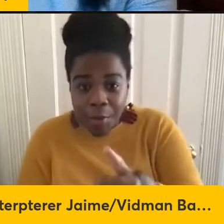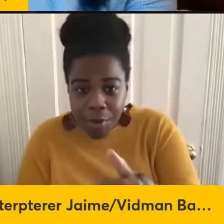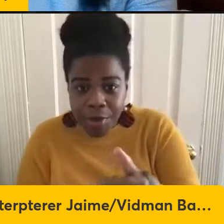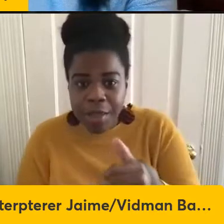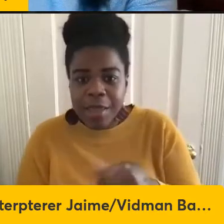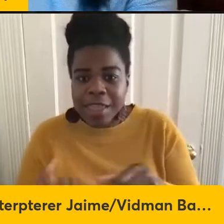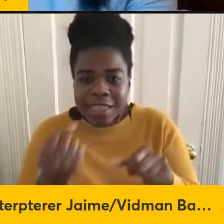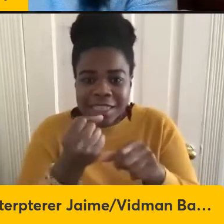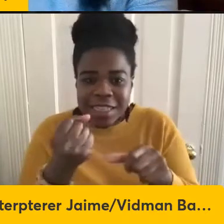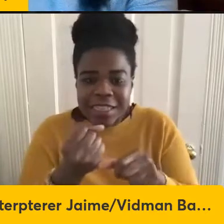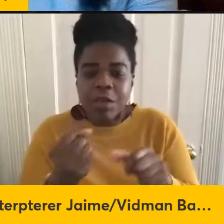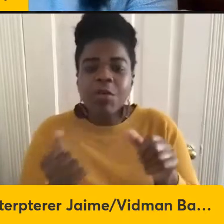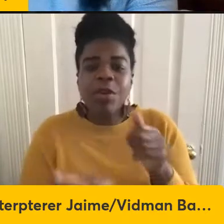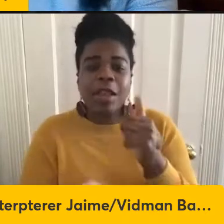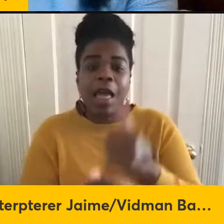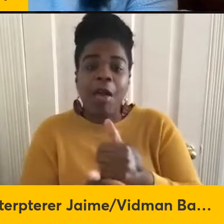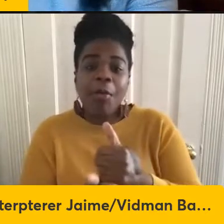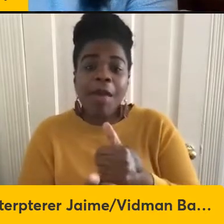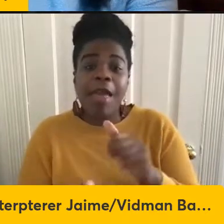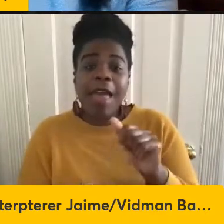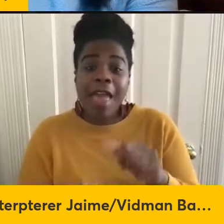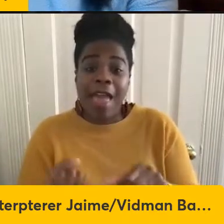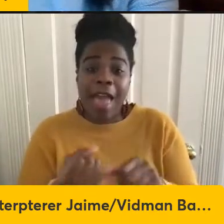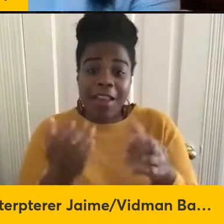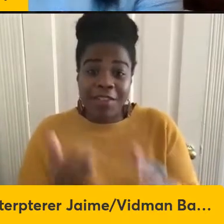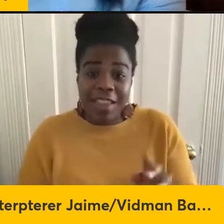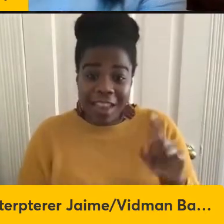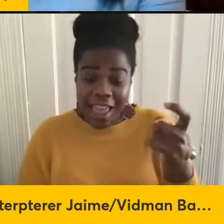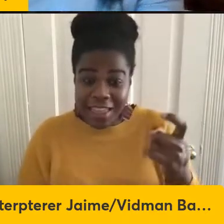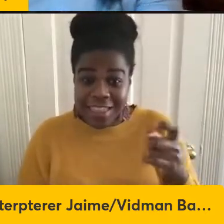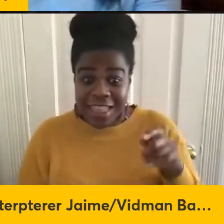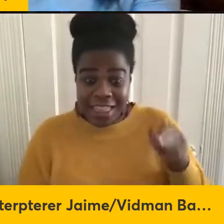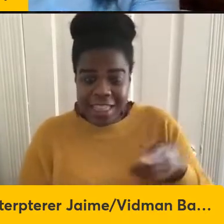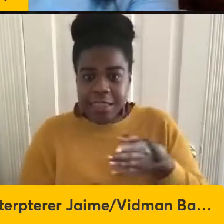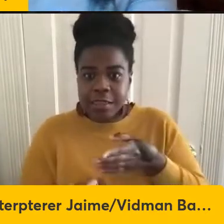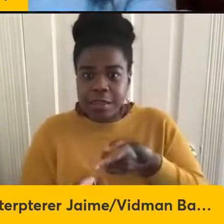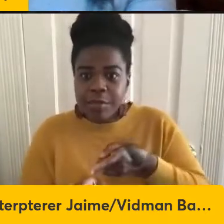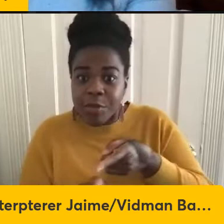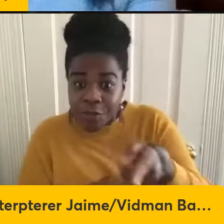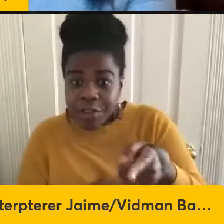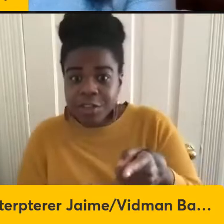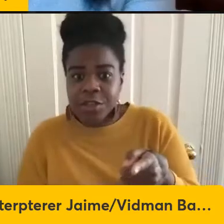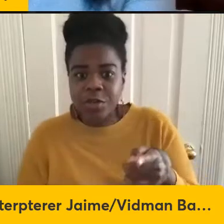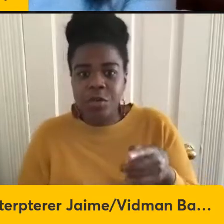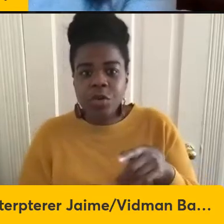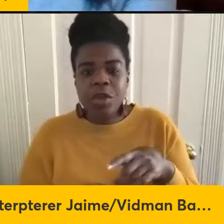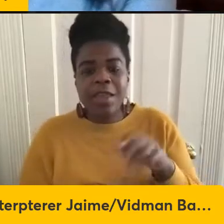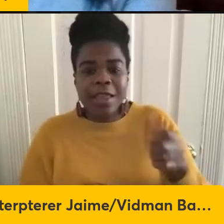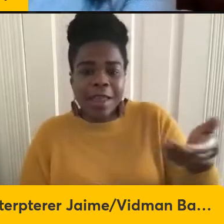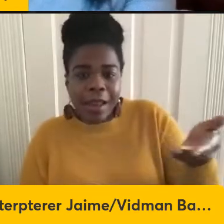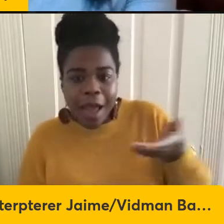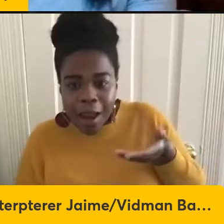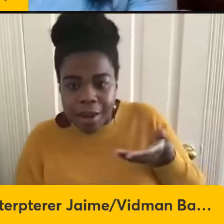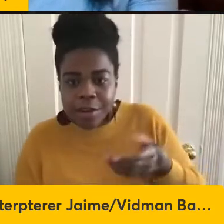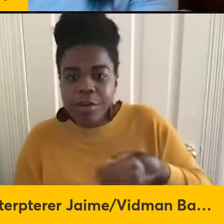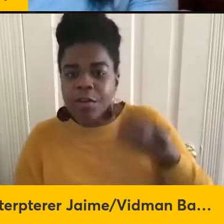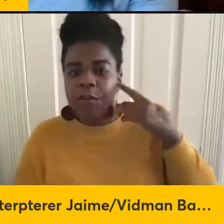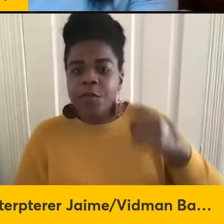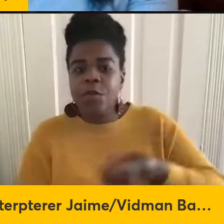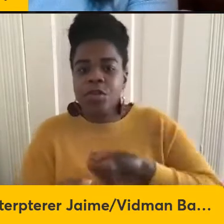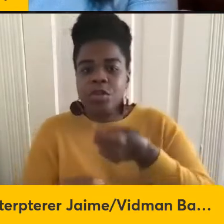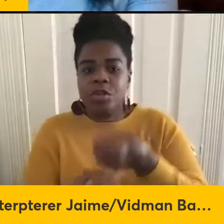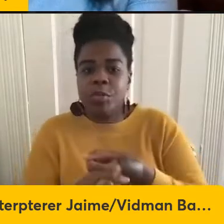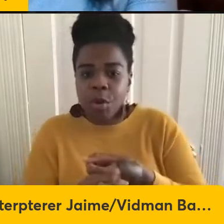Advocate X, I've learned about this professional field of health advocates that can be hired to help support, like